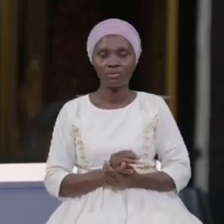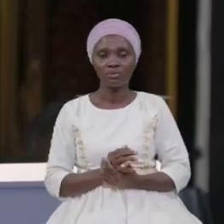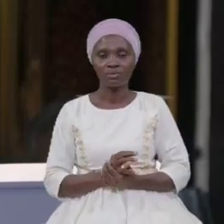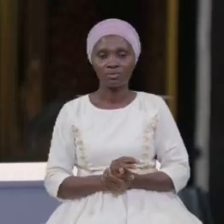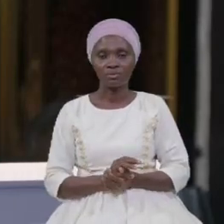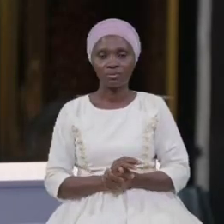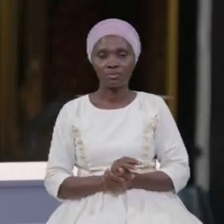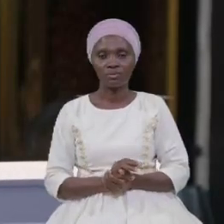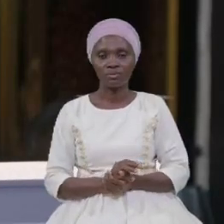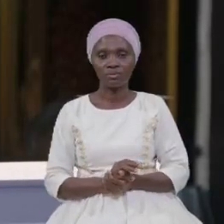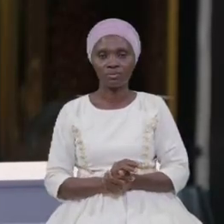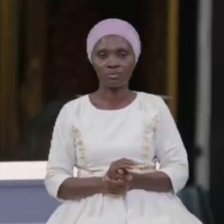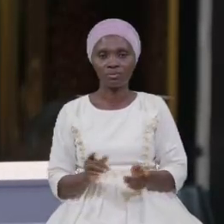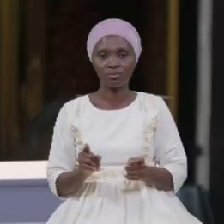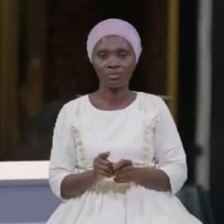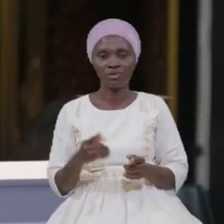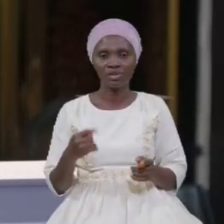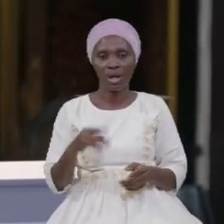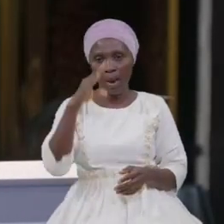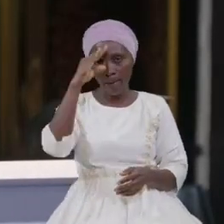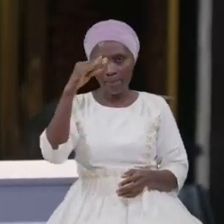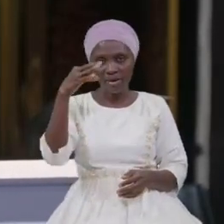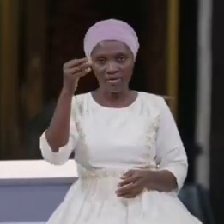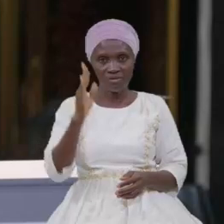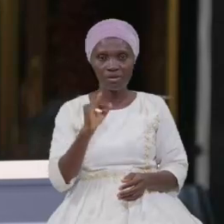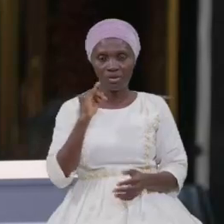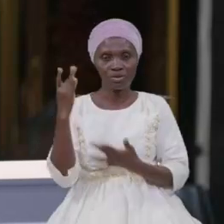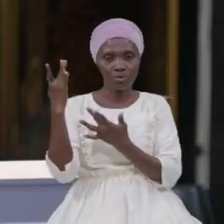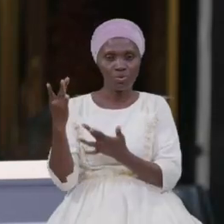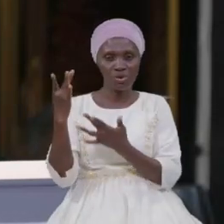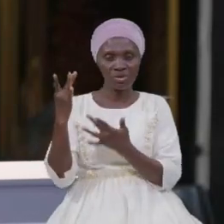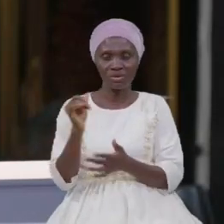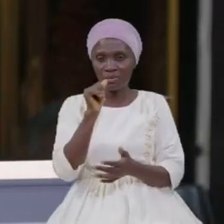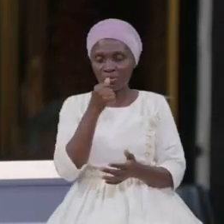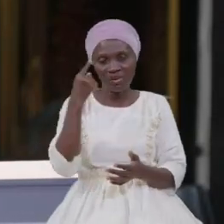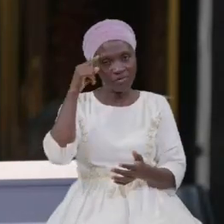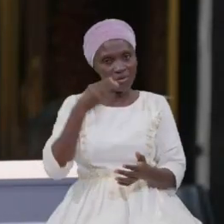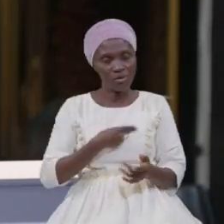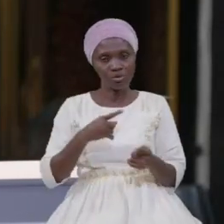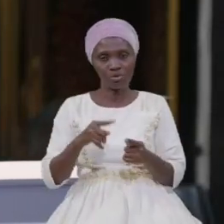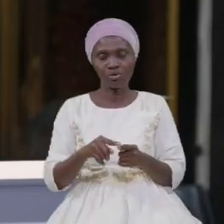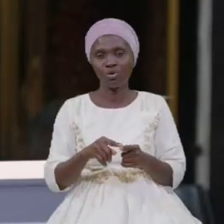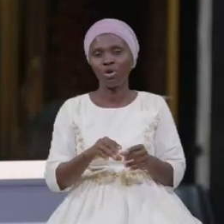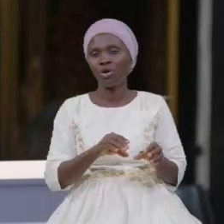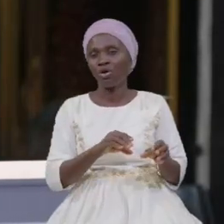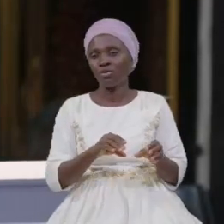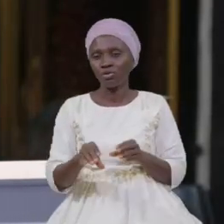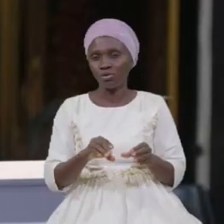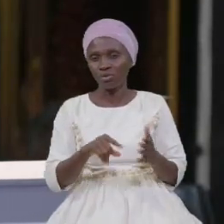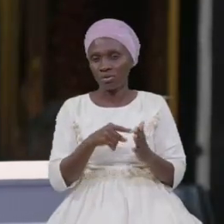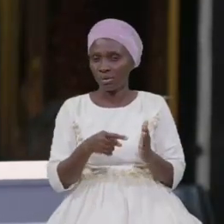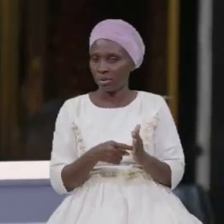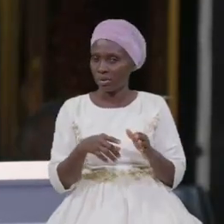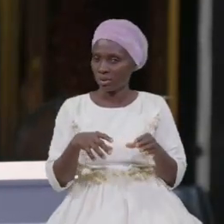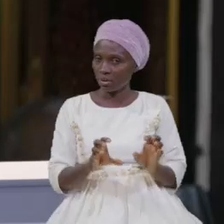man of God is waiting patiently for us to deal with this session and complete